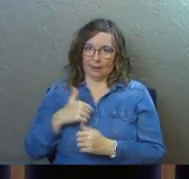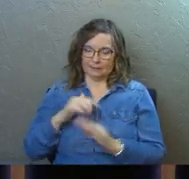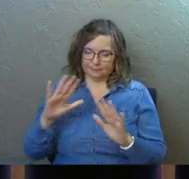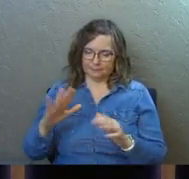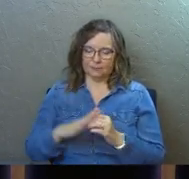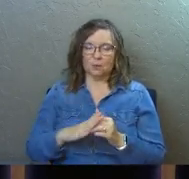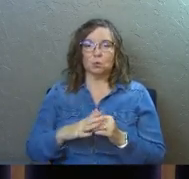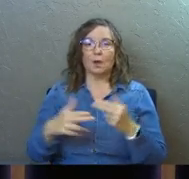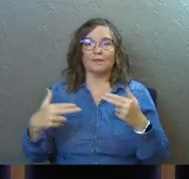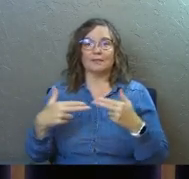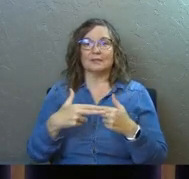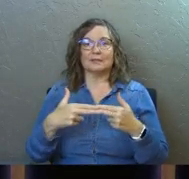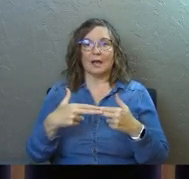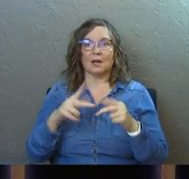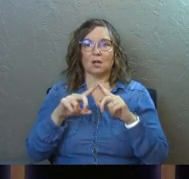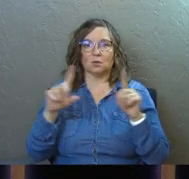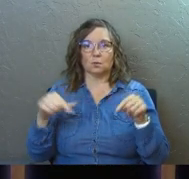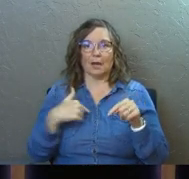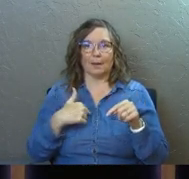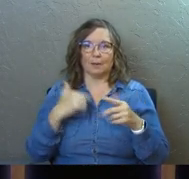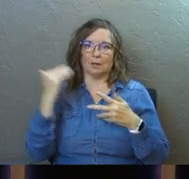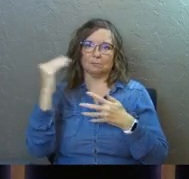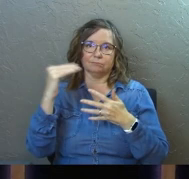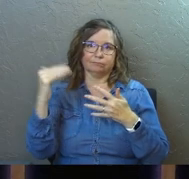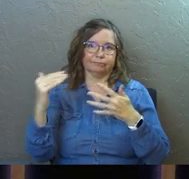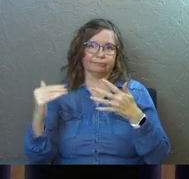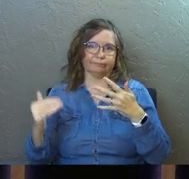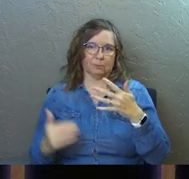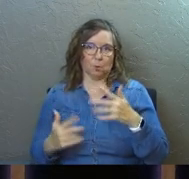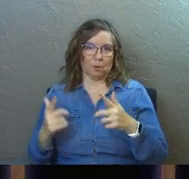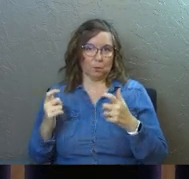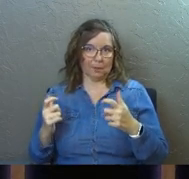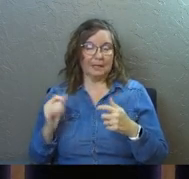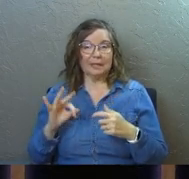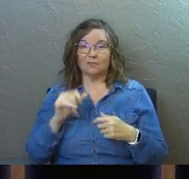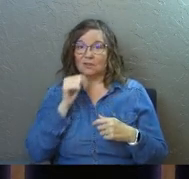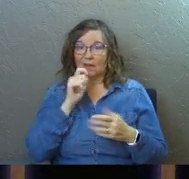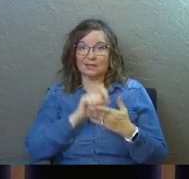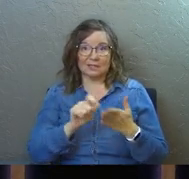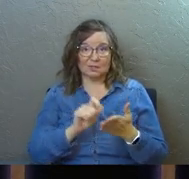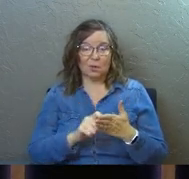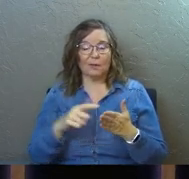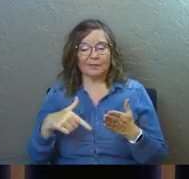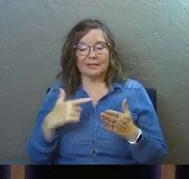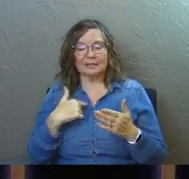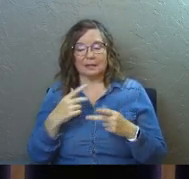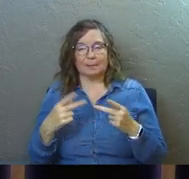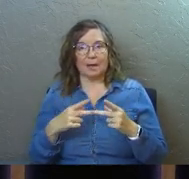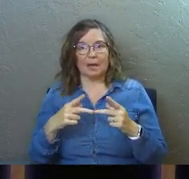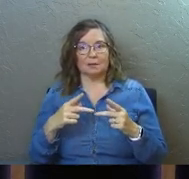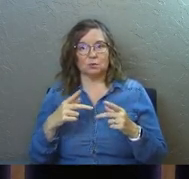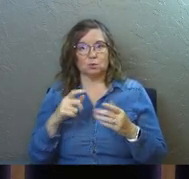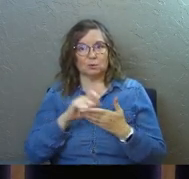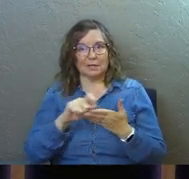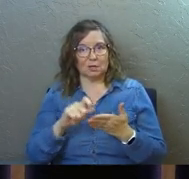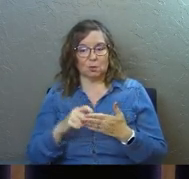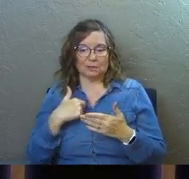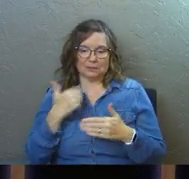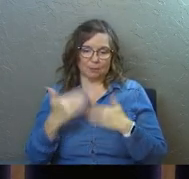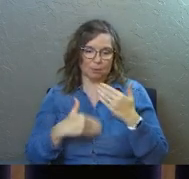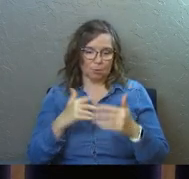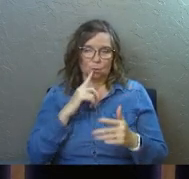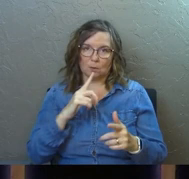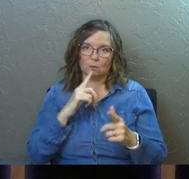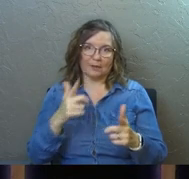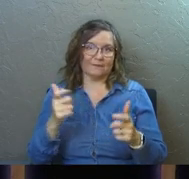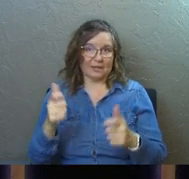So I've got a slide up on the screen. I'm just going to move through these steps really quick. If you're not taking notes yet, this is a spot to take notes because I'm going to move through